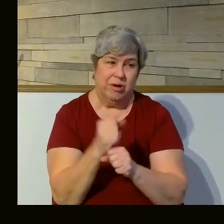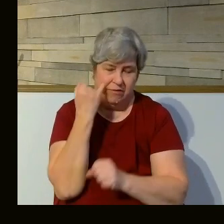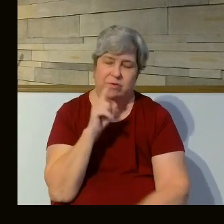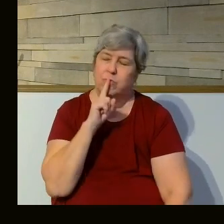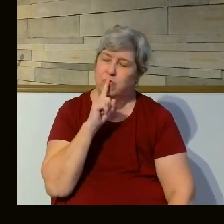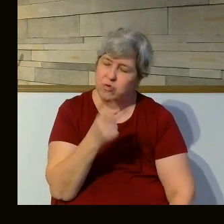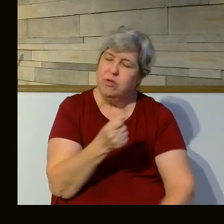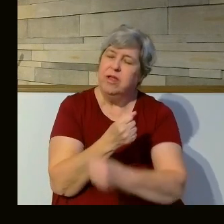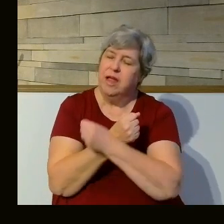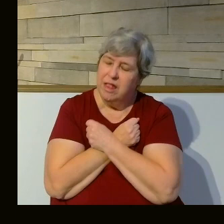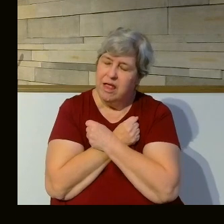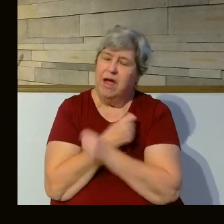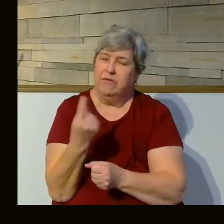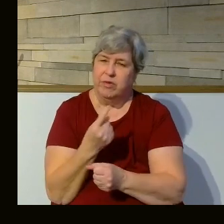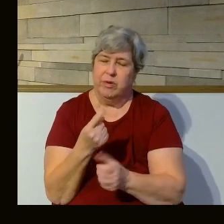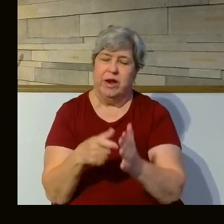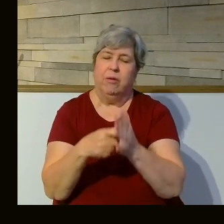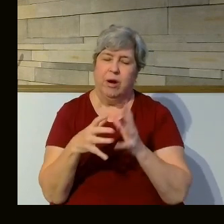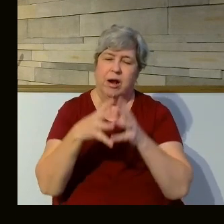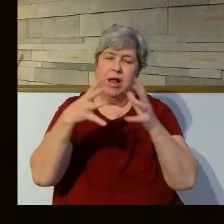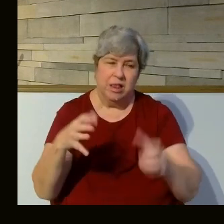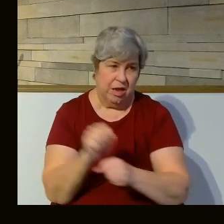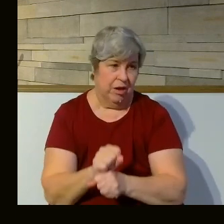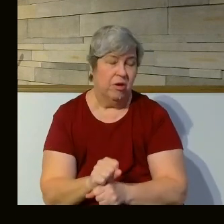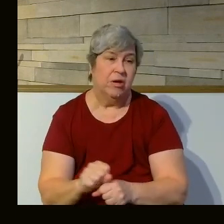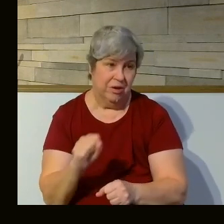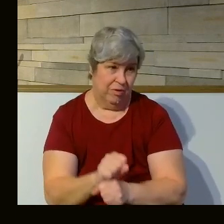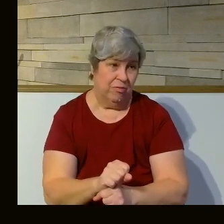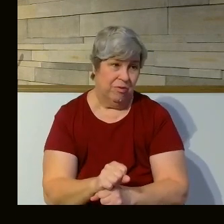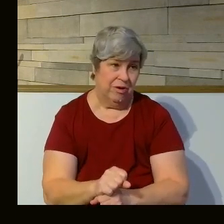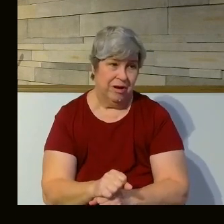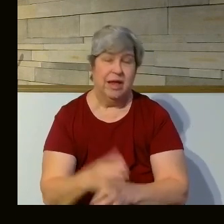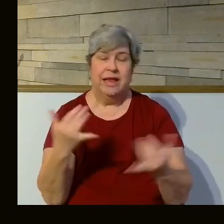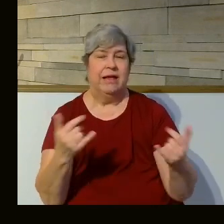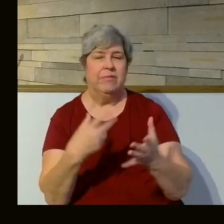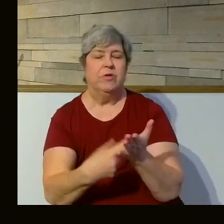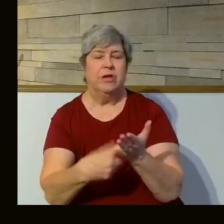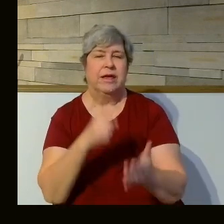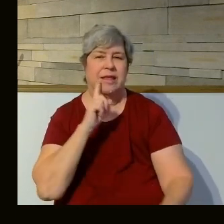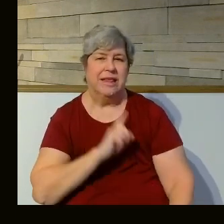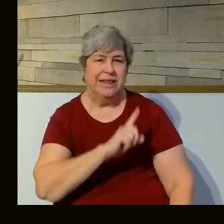somebody takes a lot of work. Singleness. Now, let me touch